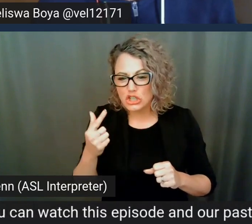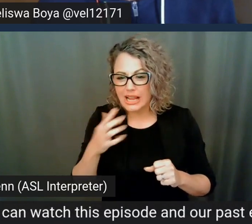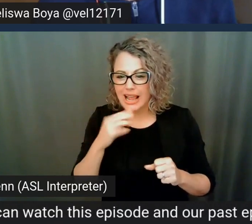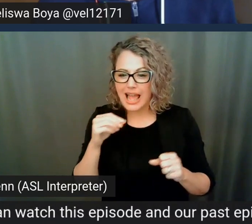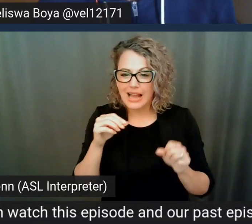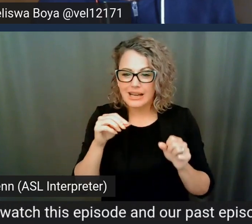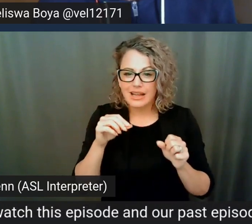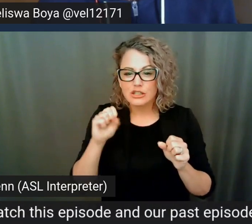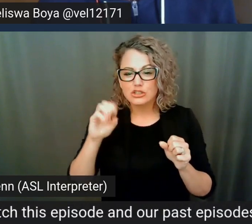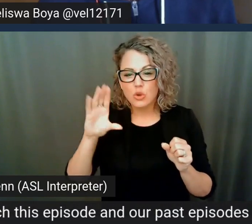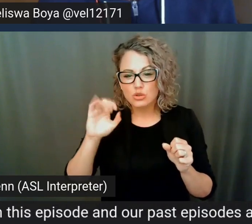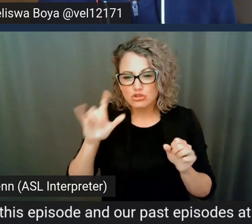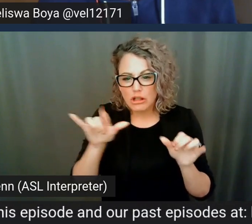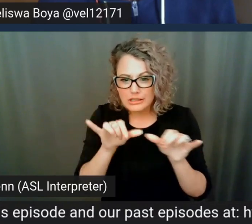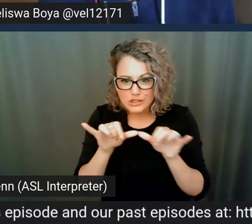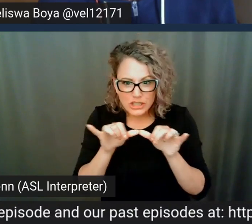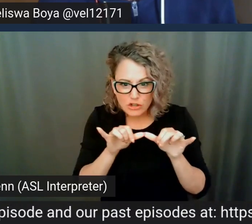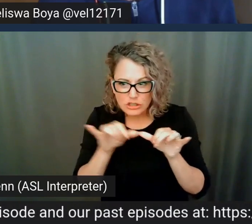gather this information